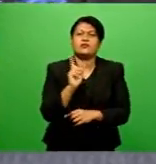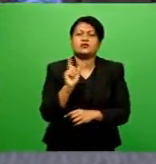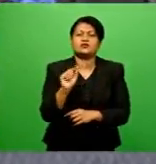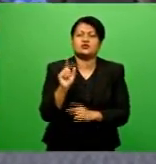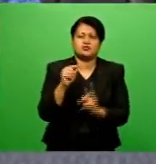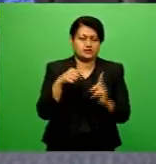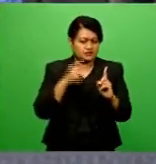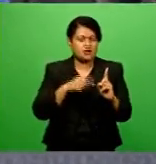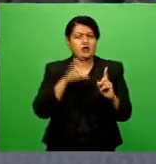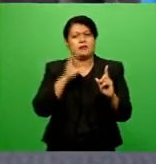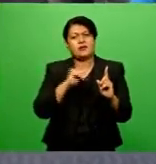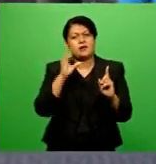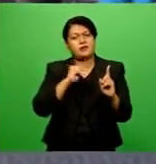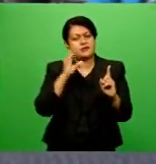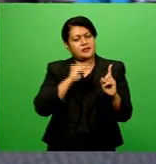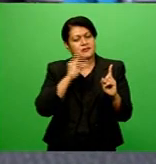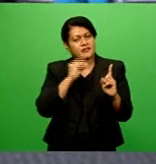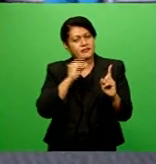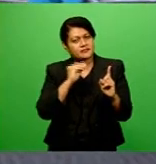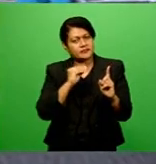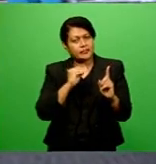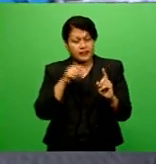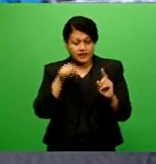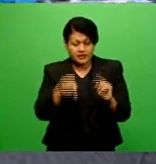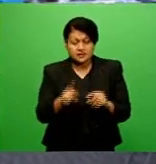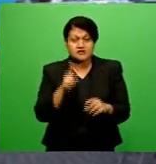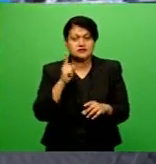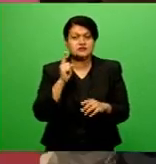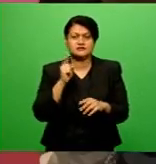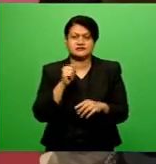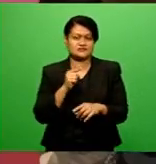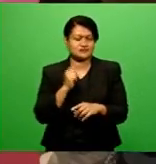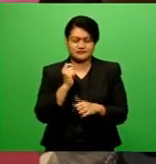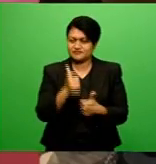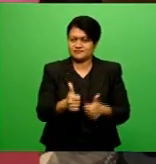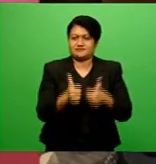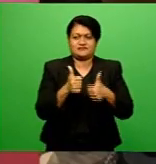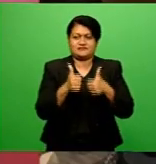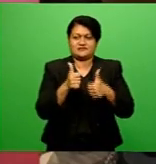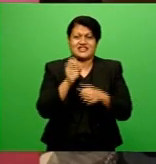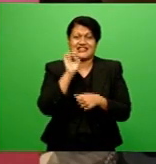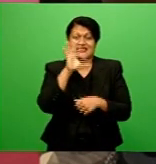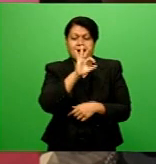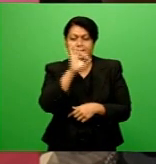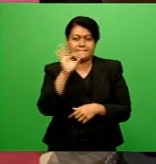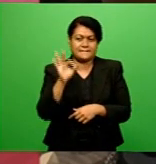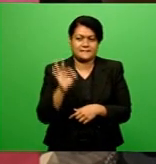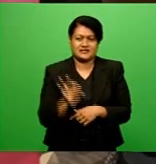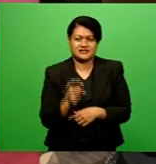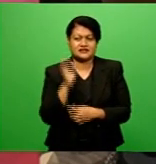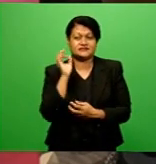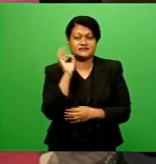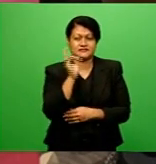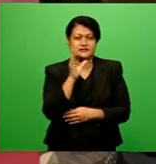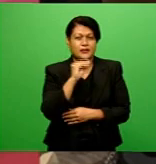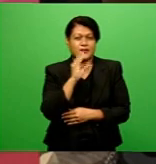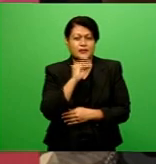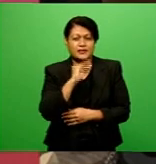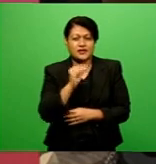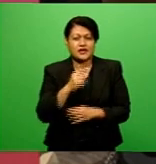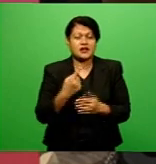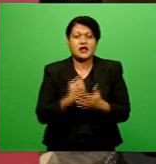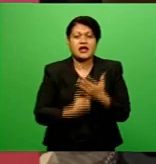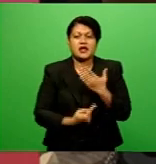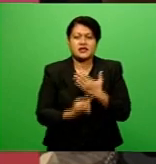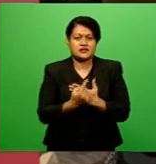talking. But in this one, it was 10% content facilitation and the rest was reflection.